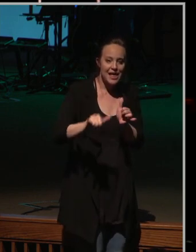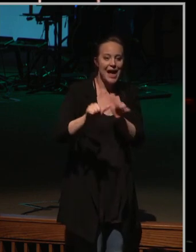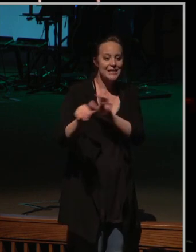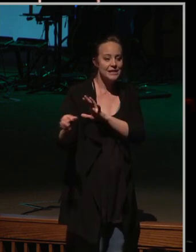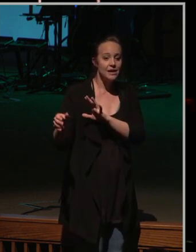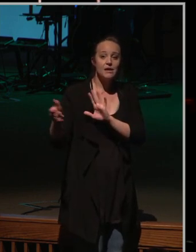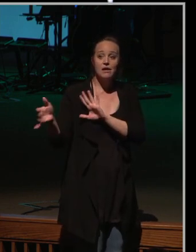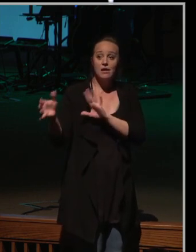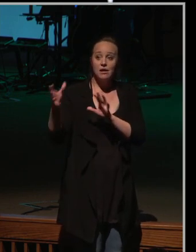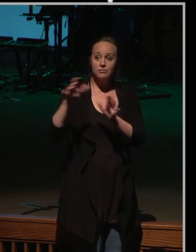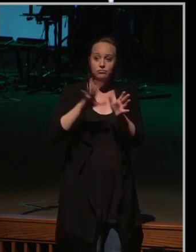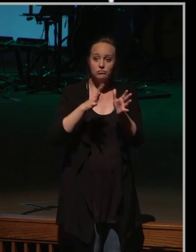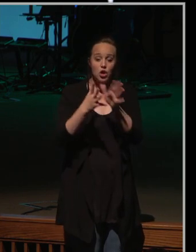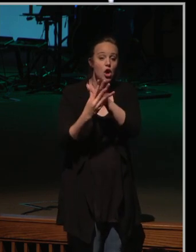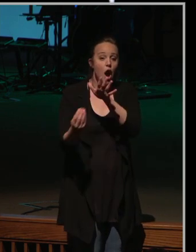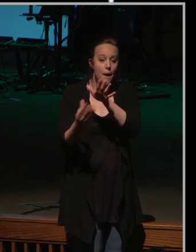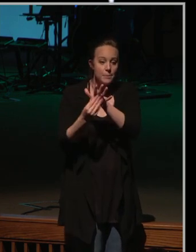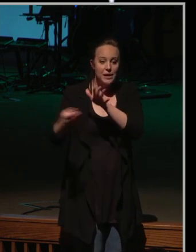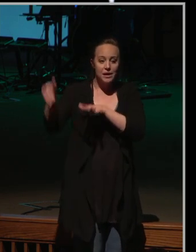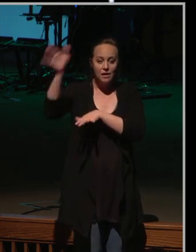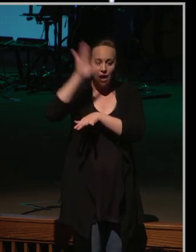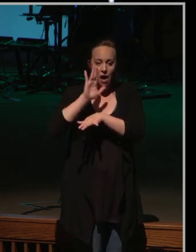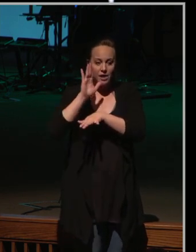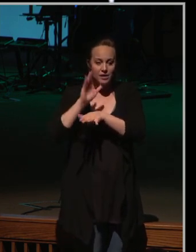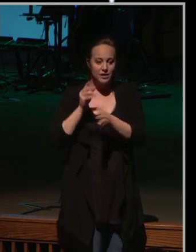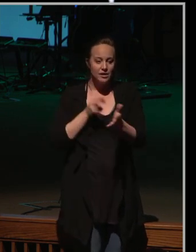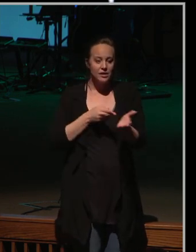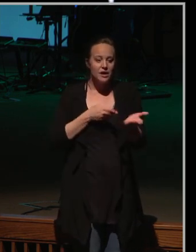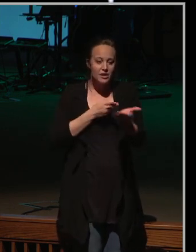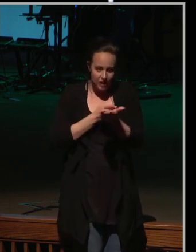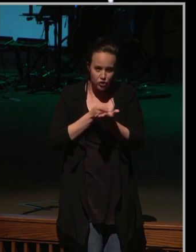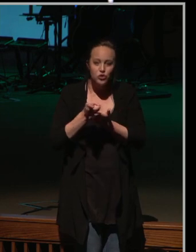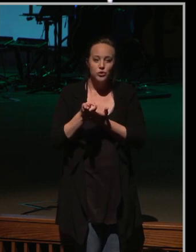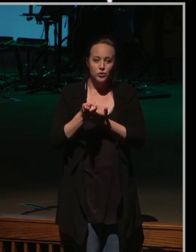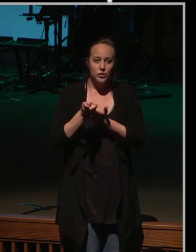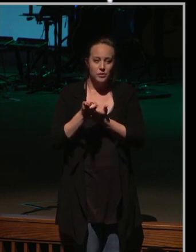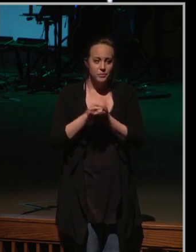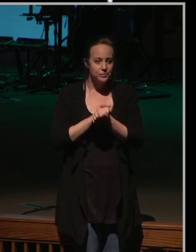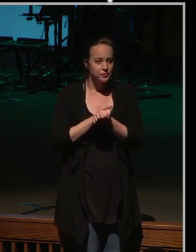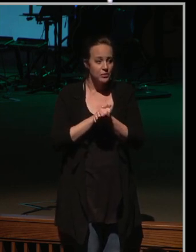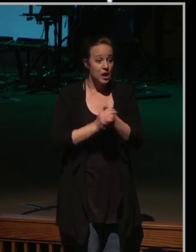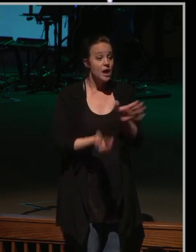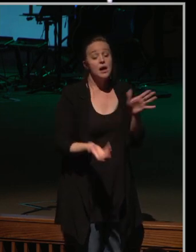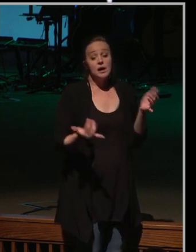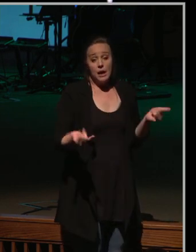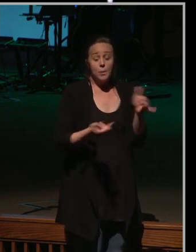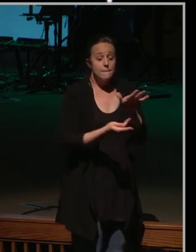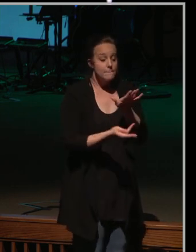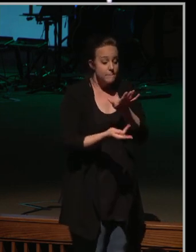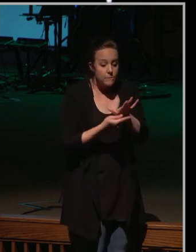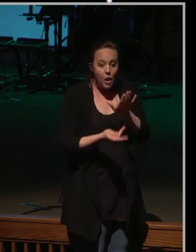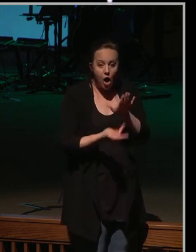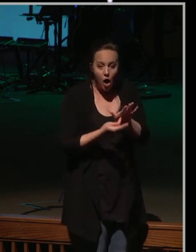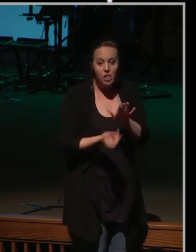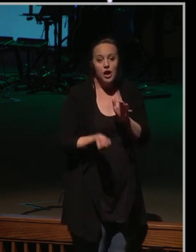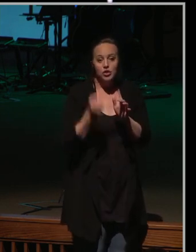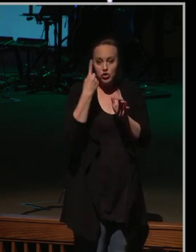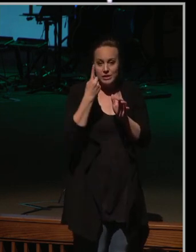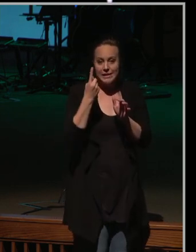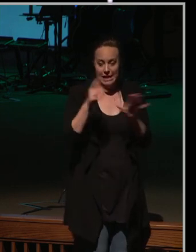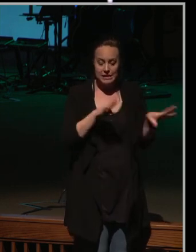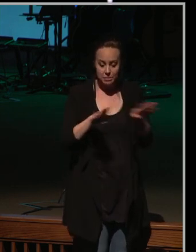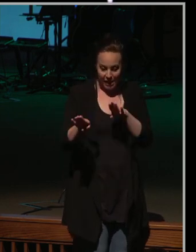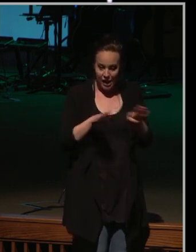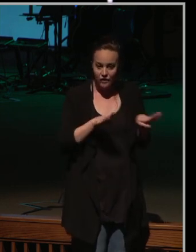seek to serve. Now, Paul is not simply telling us to stop these behaviors, but I think he's making it clear that these